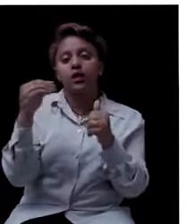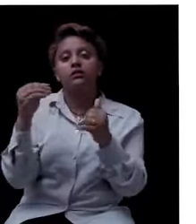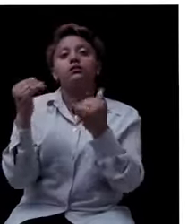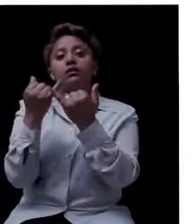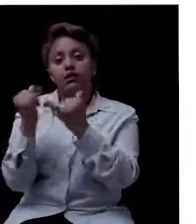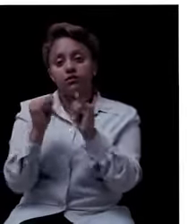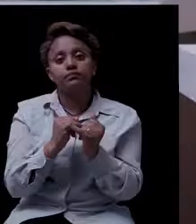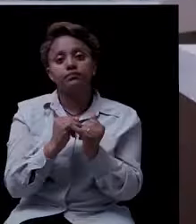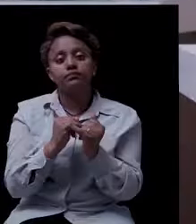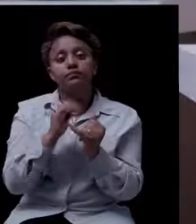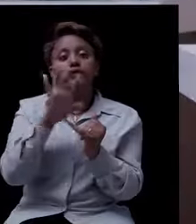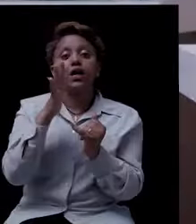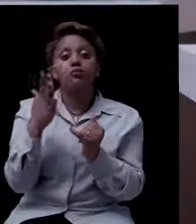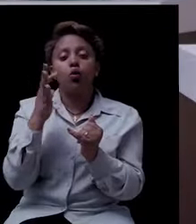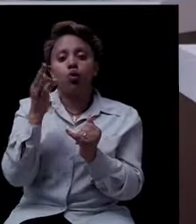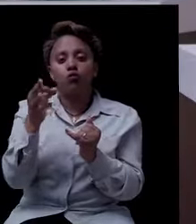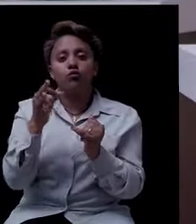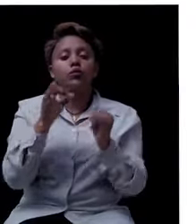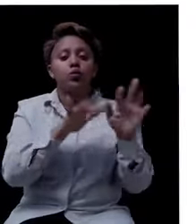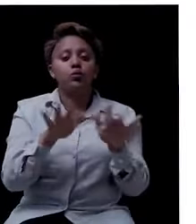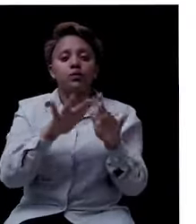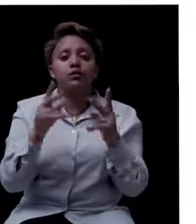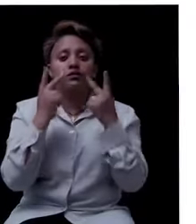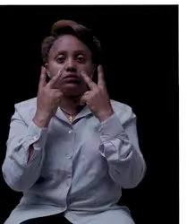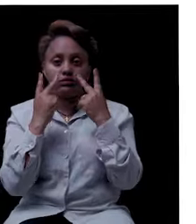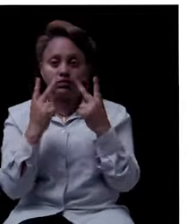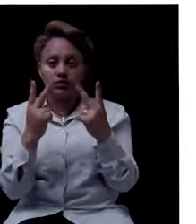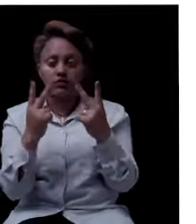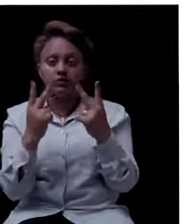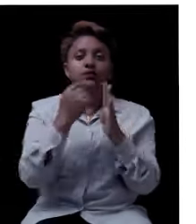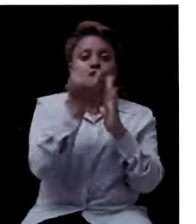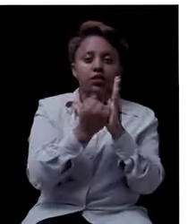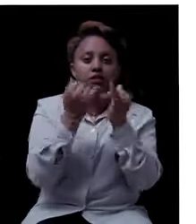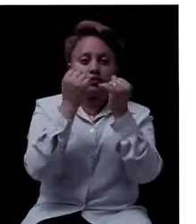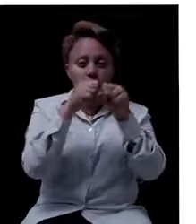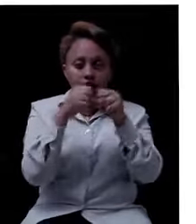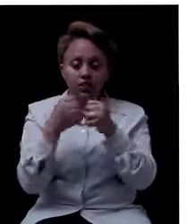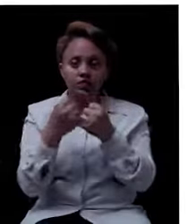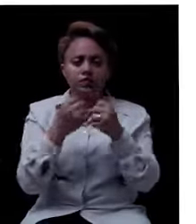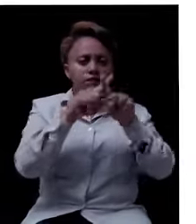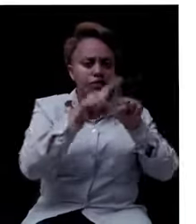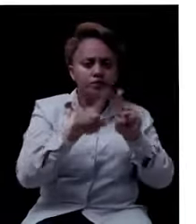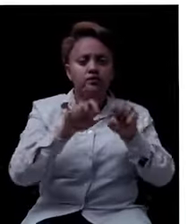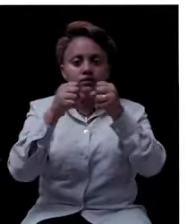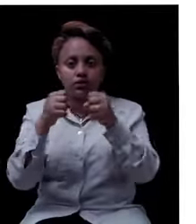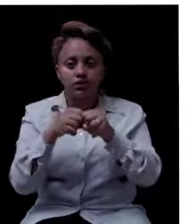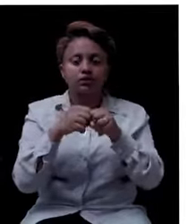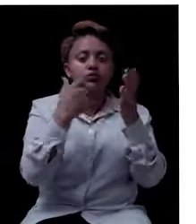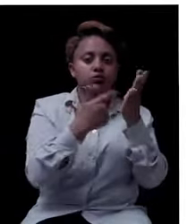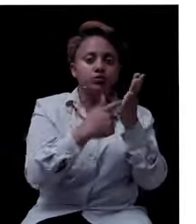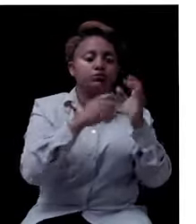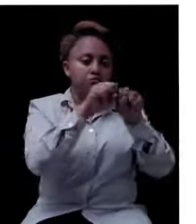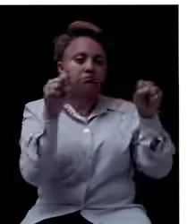classified. Types of computer vision. Number 1, image segmentation. partitions an image into